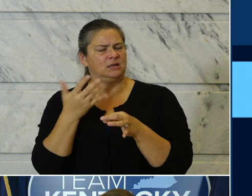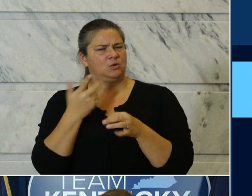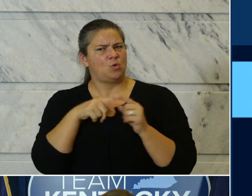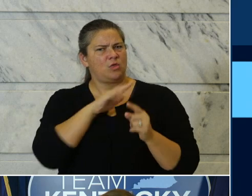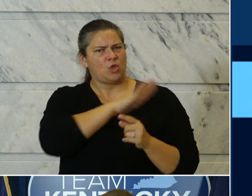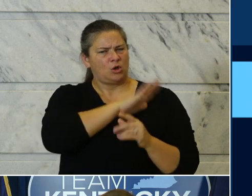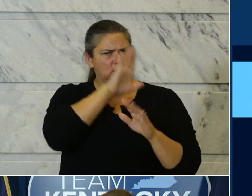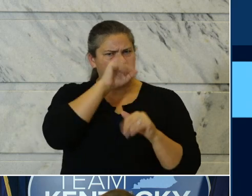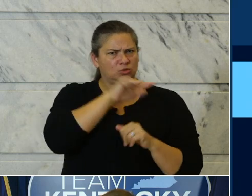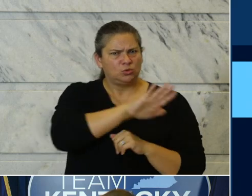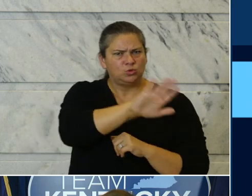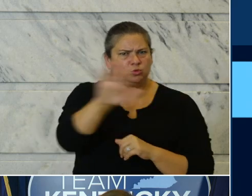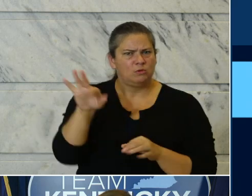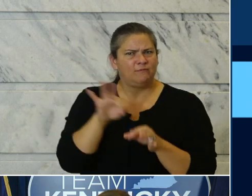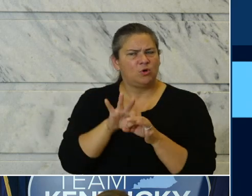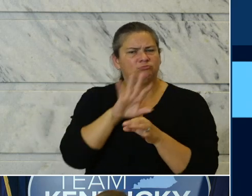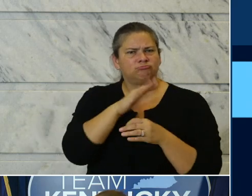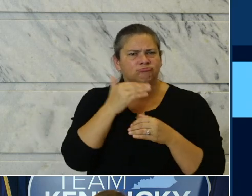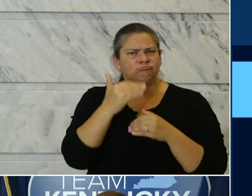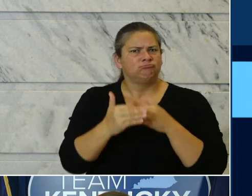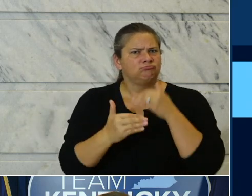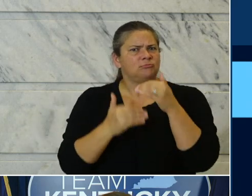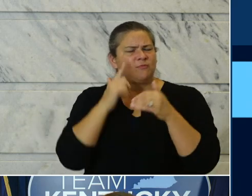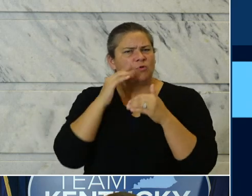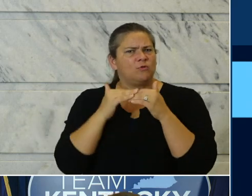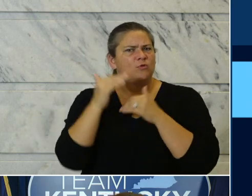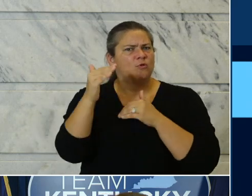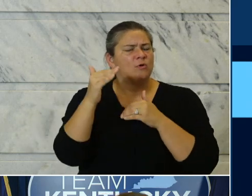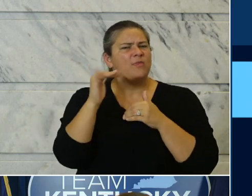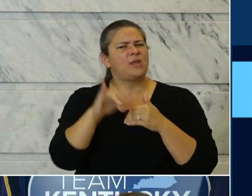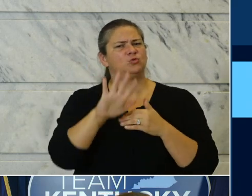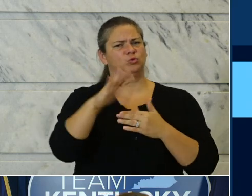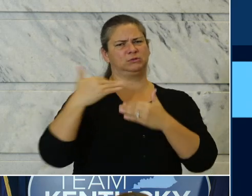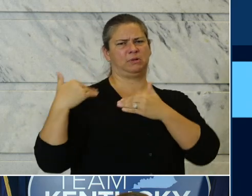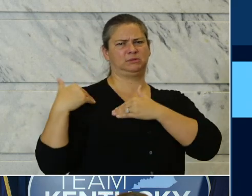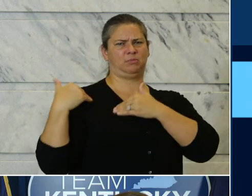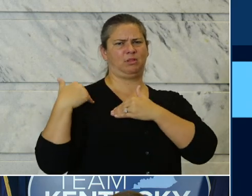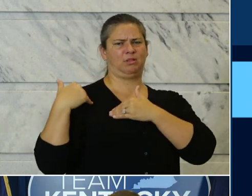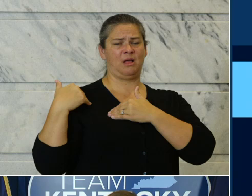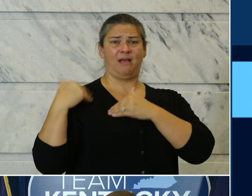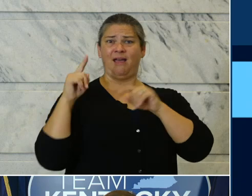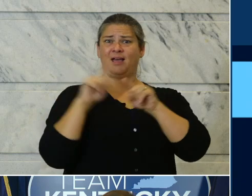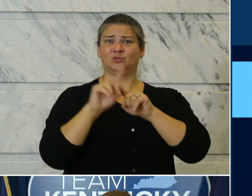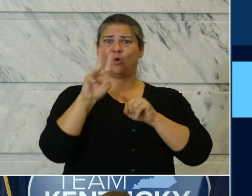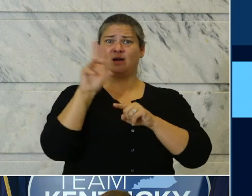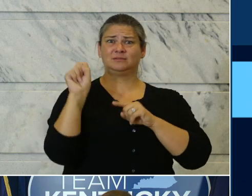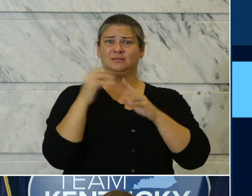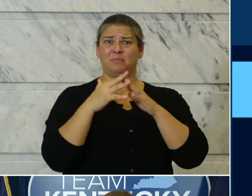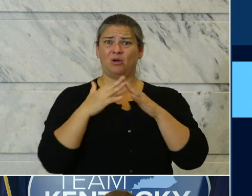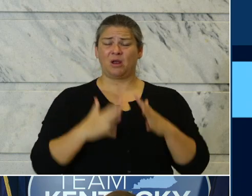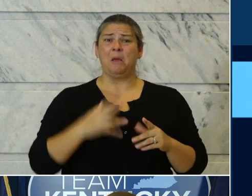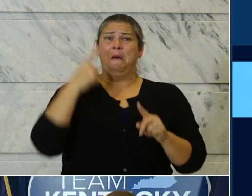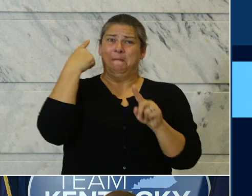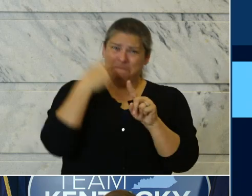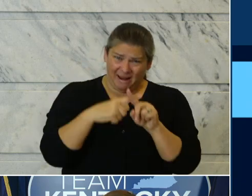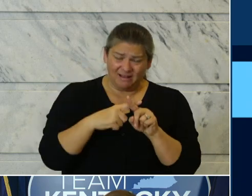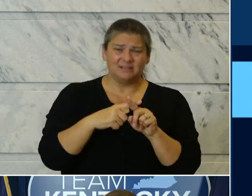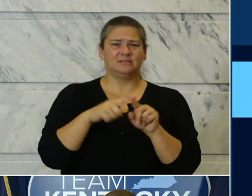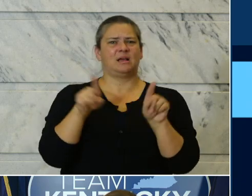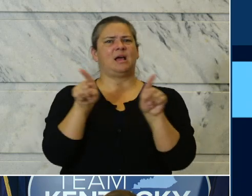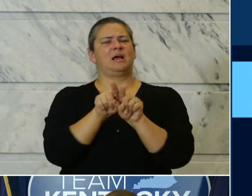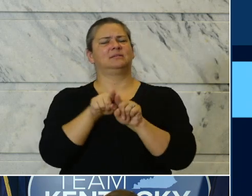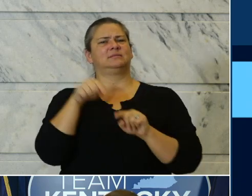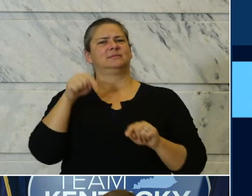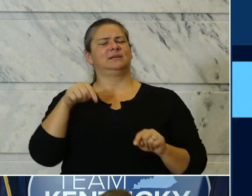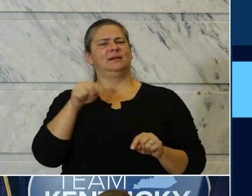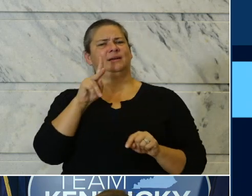a citizen of this great Commonwealth and this great country. Also, make sure, if you believe that you have had your voting